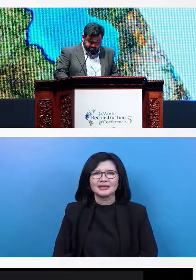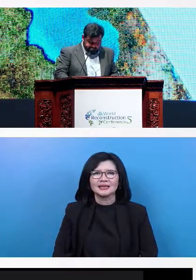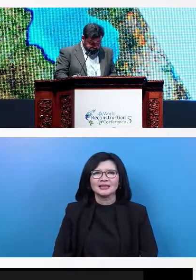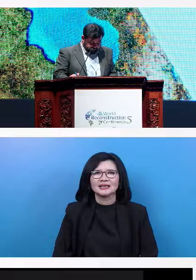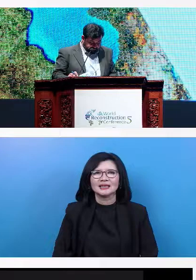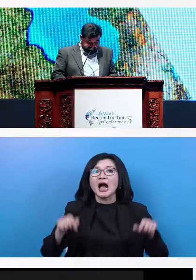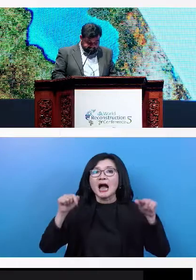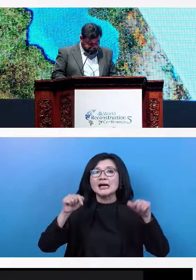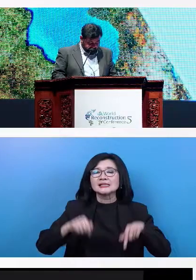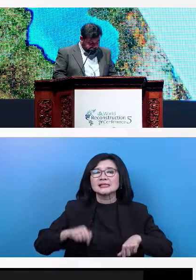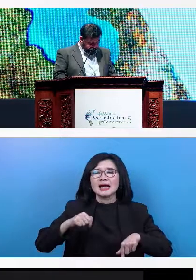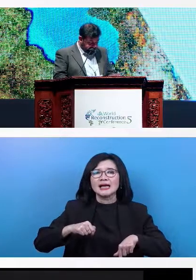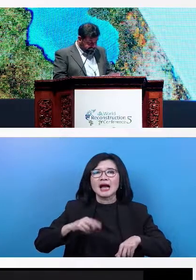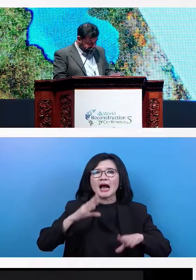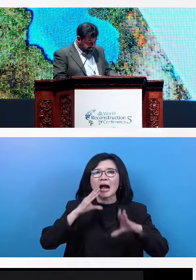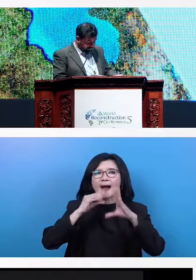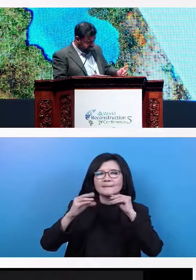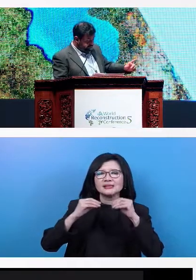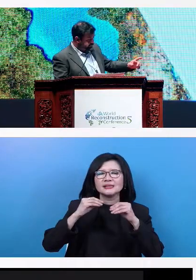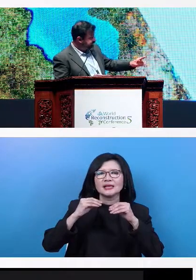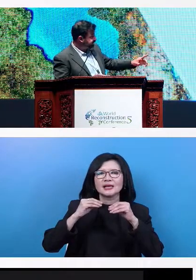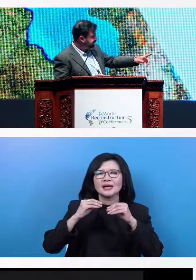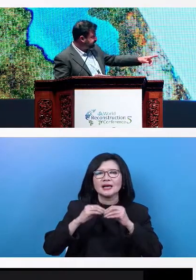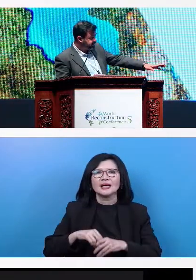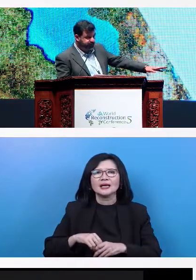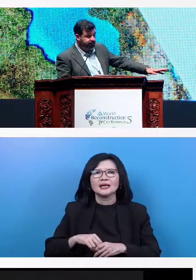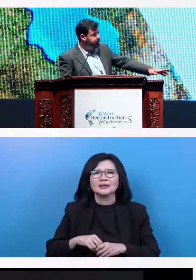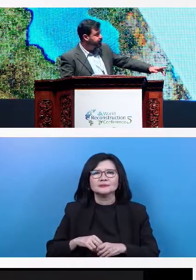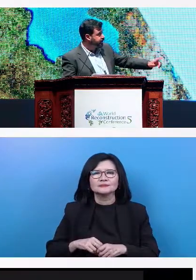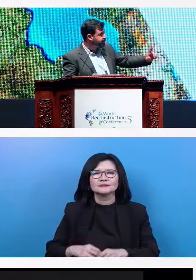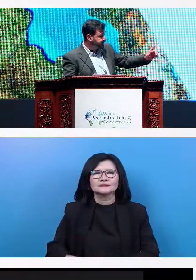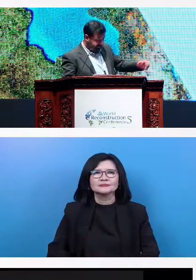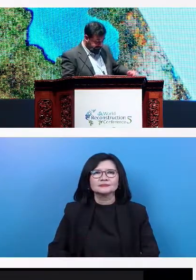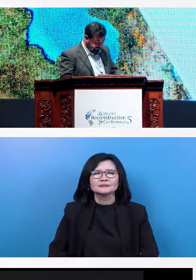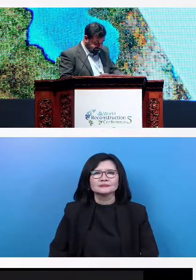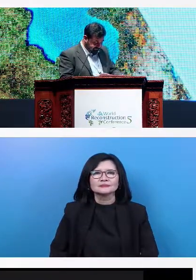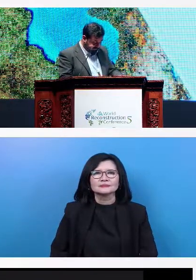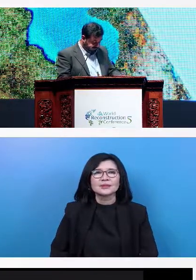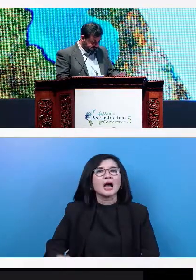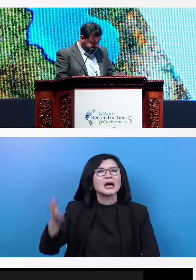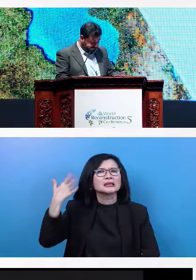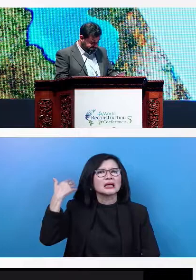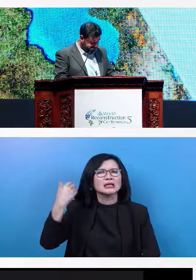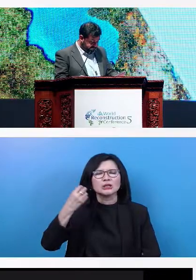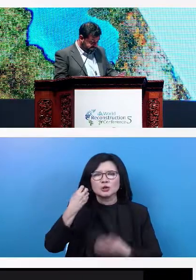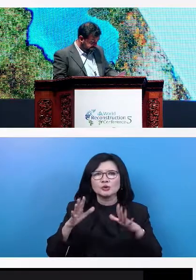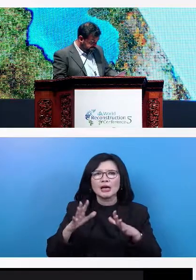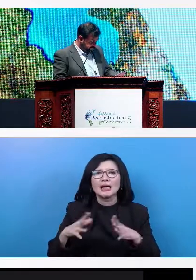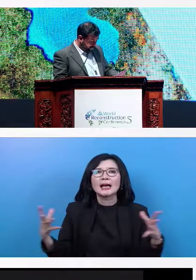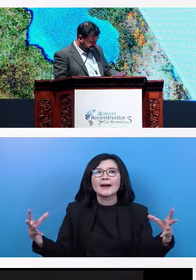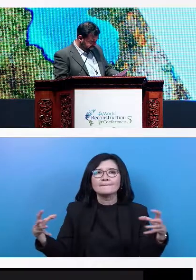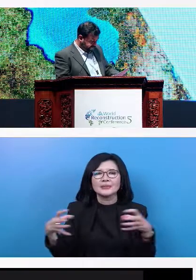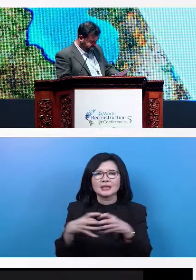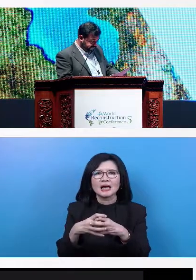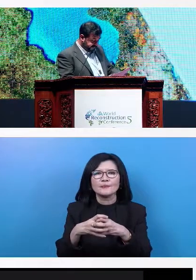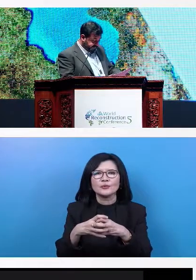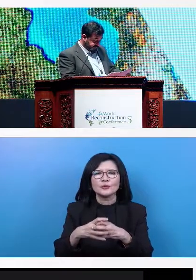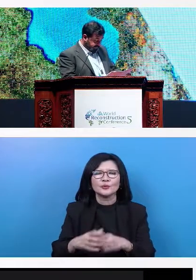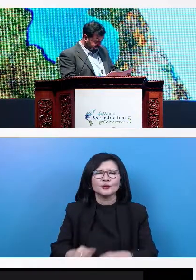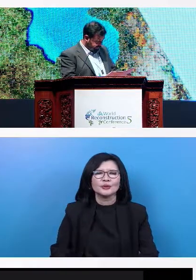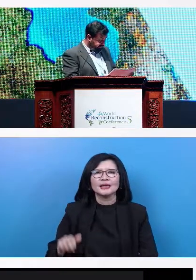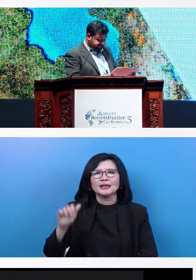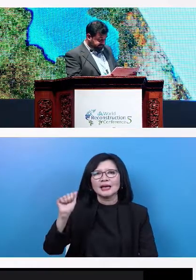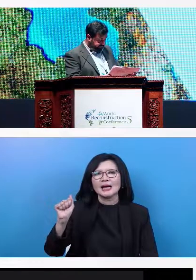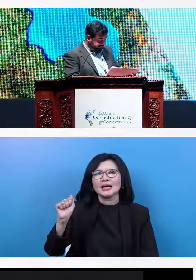official remarks and things around that, I'll join Bijay and Ajay here on the podium, and then we'll start the conversation with Ranjit